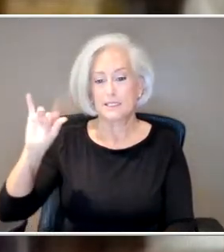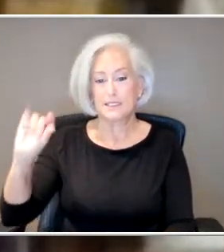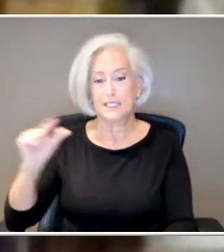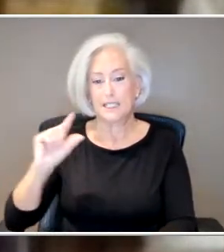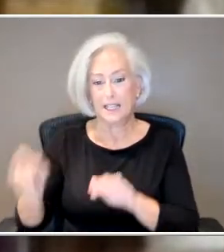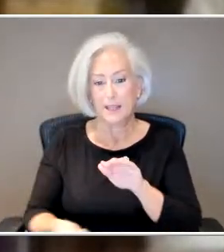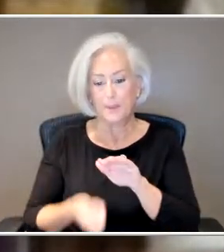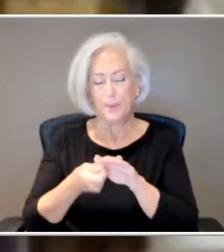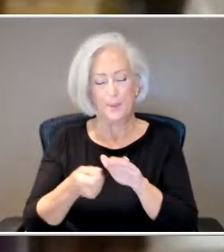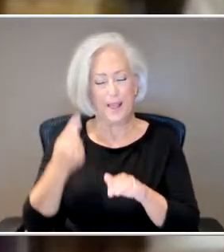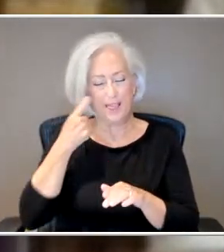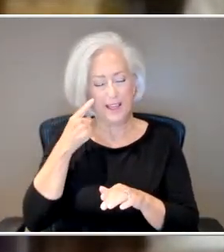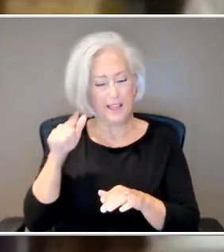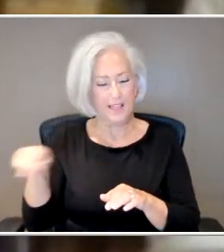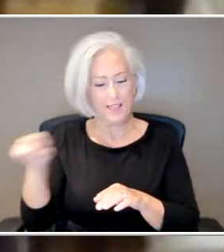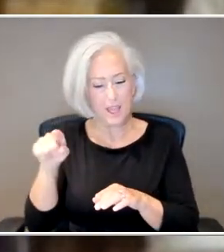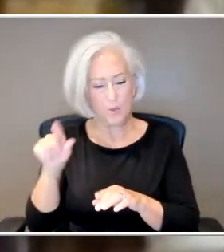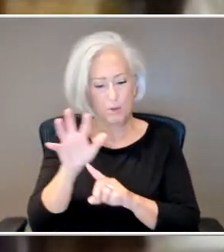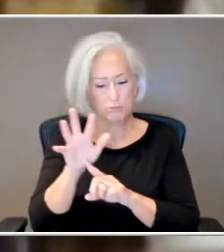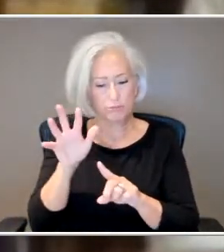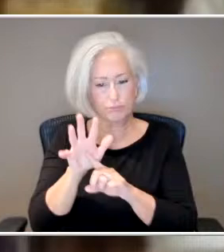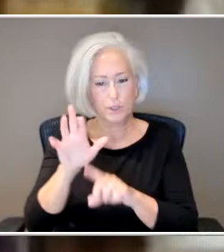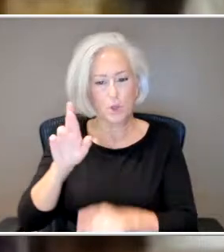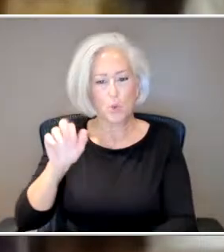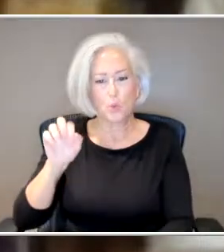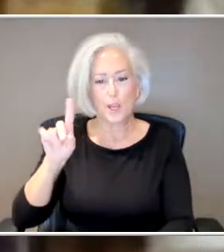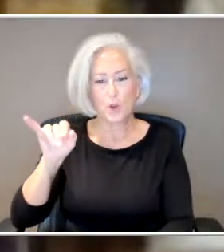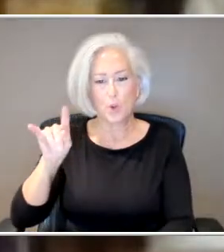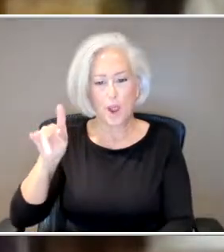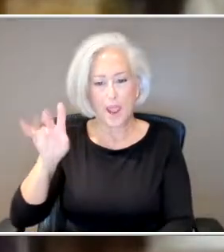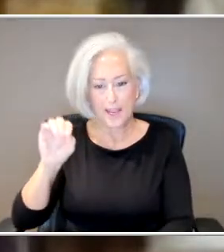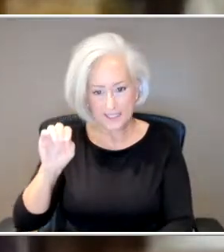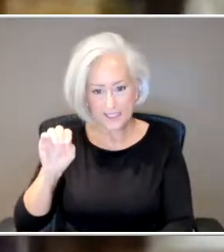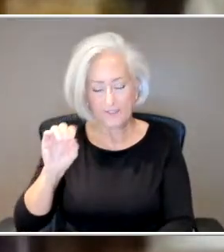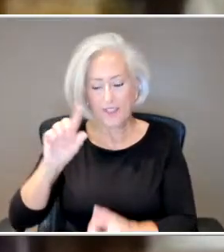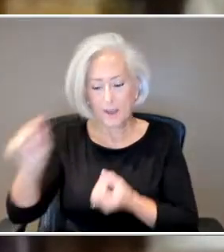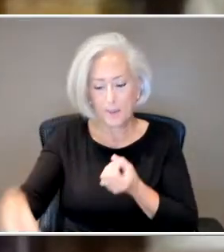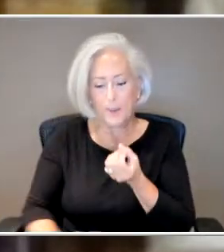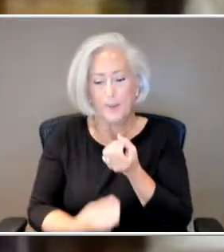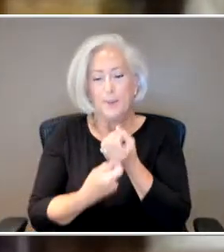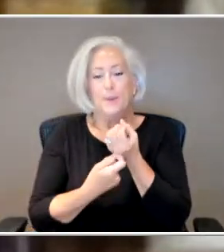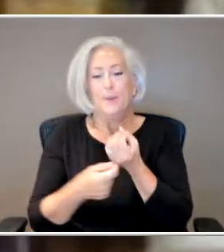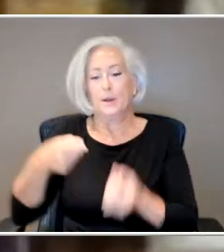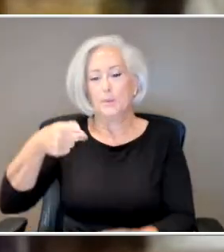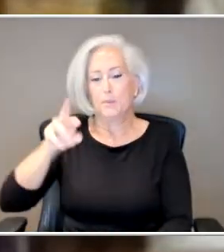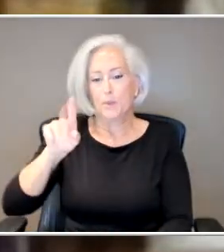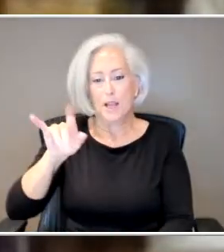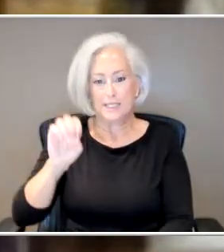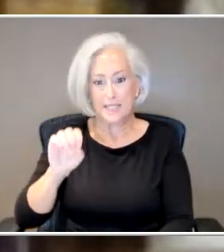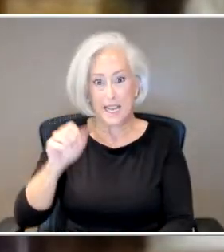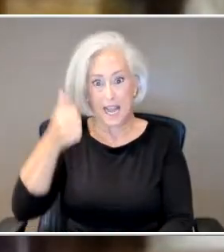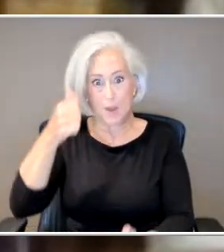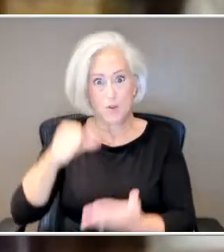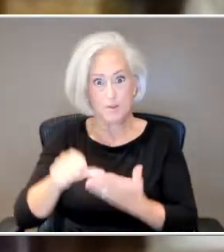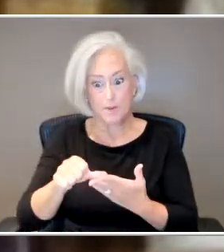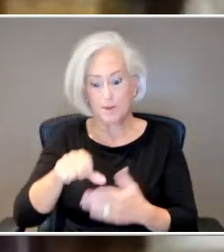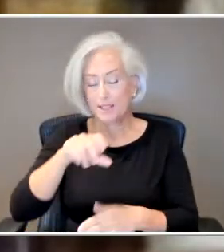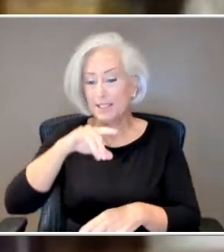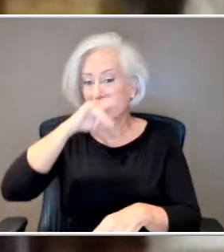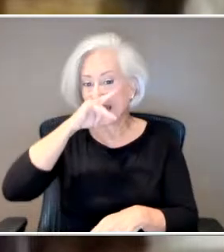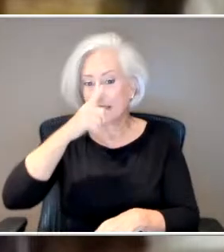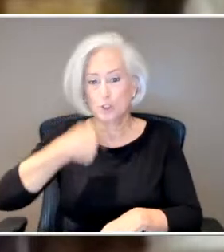seeds, I guess, they placed into his prostate. And at that point, what I remember is the kids couldn't sit on his lap anymore because